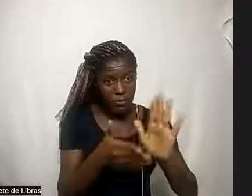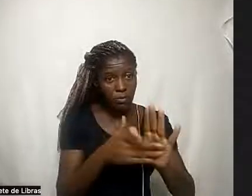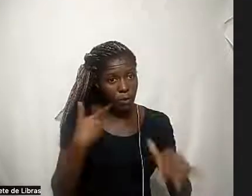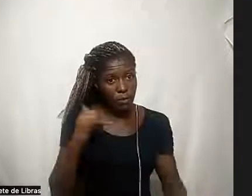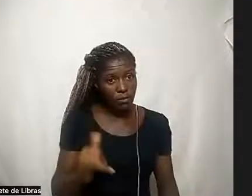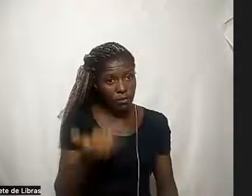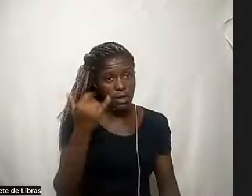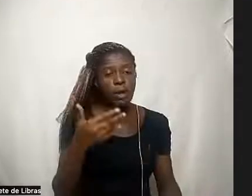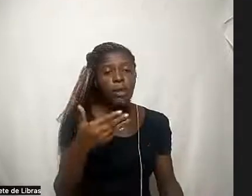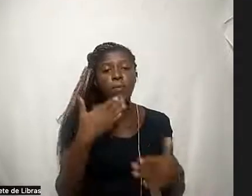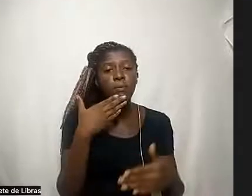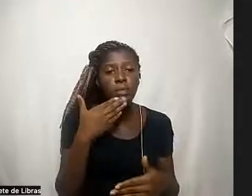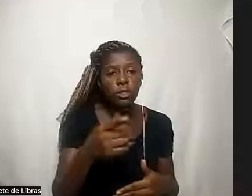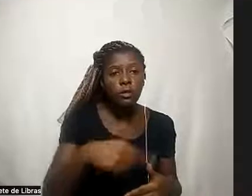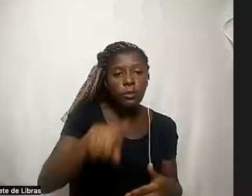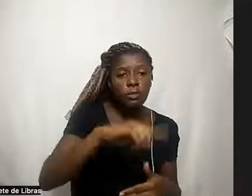these days.